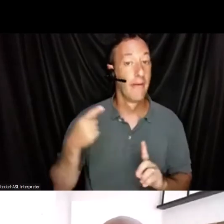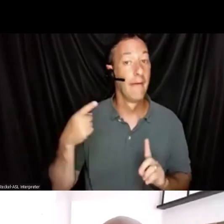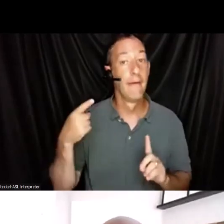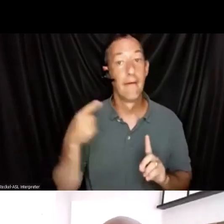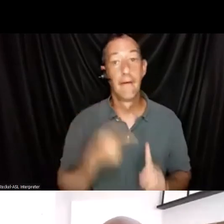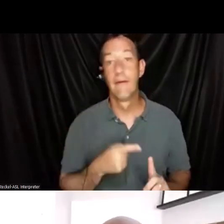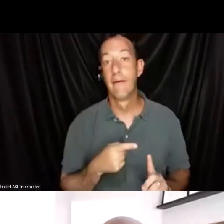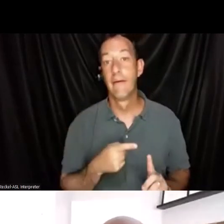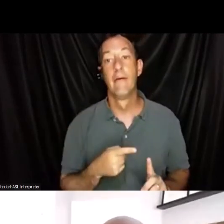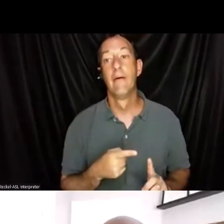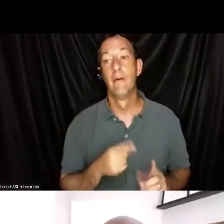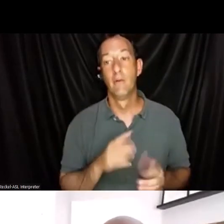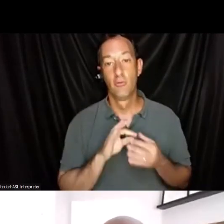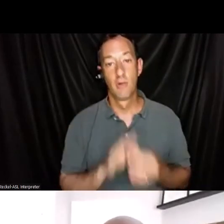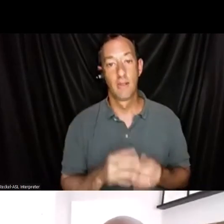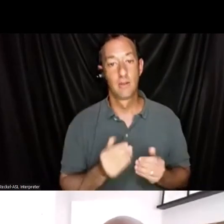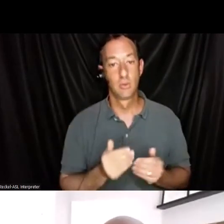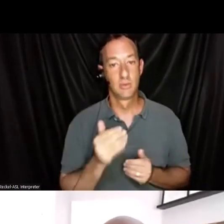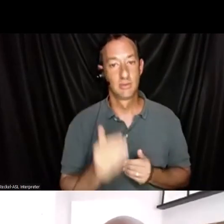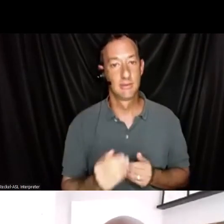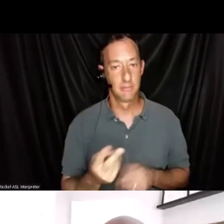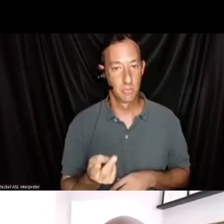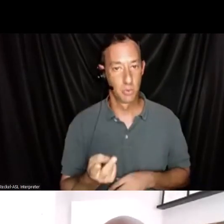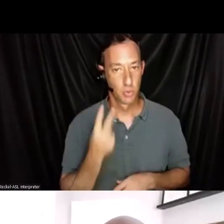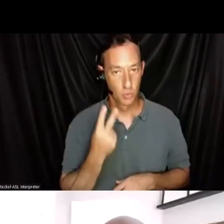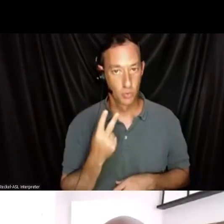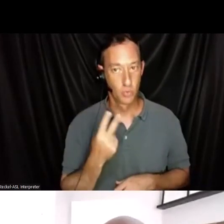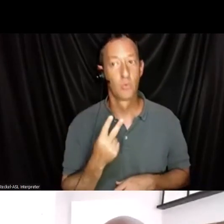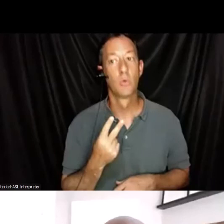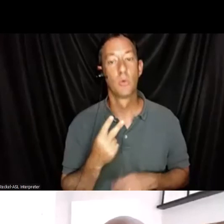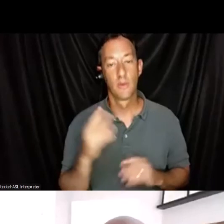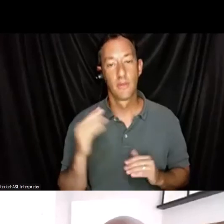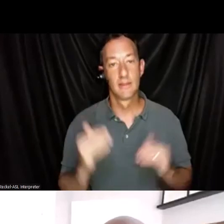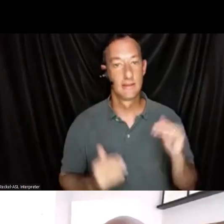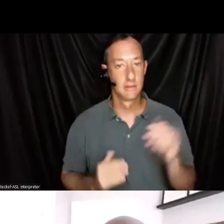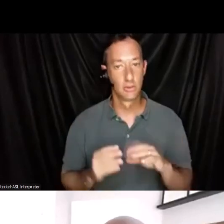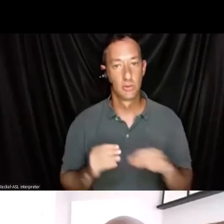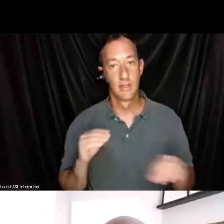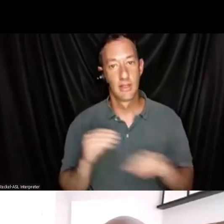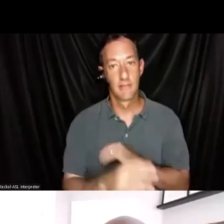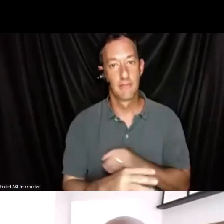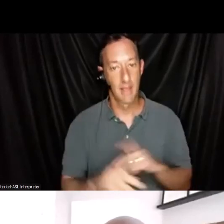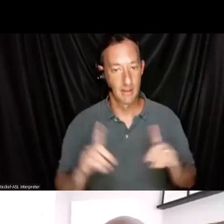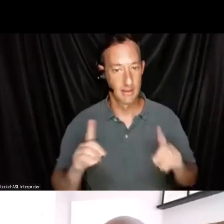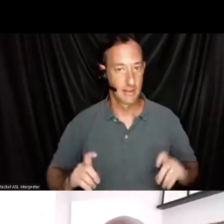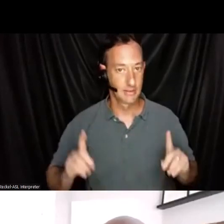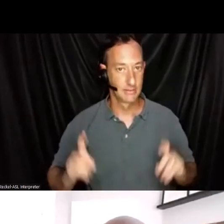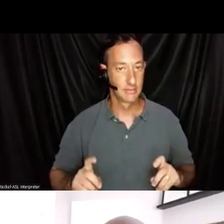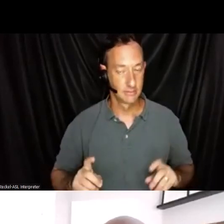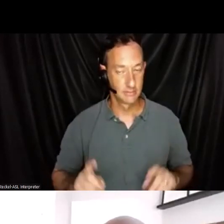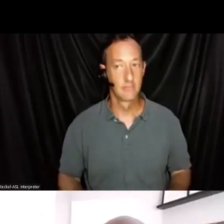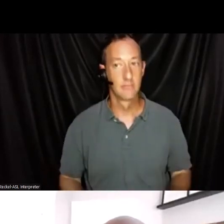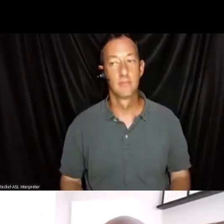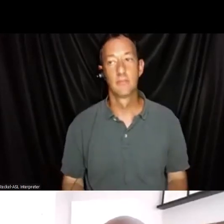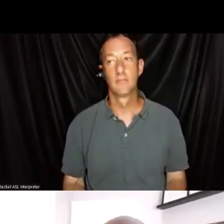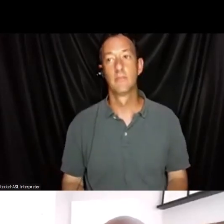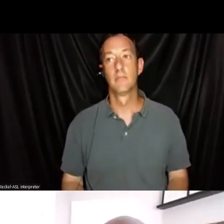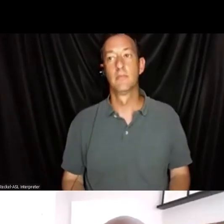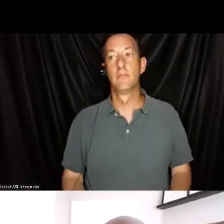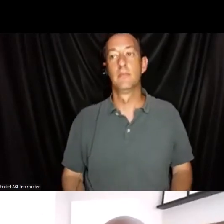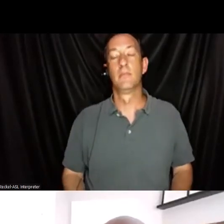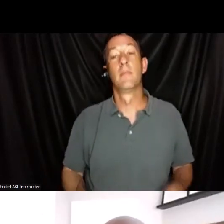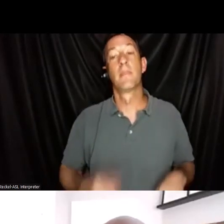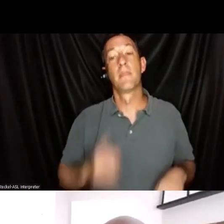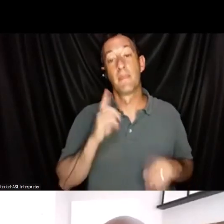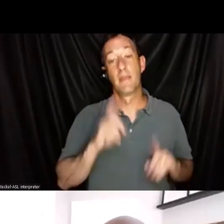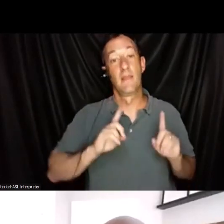regard to step two of the disparate impact test. I think the attendees